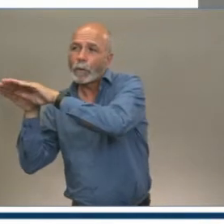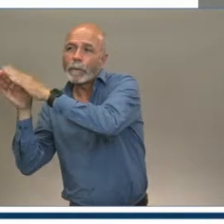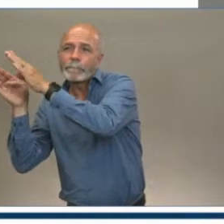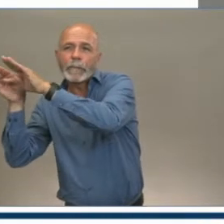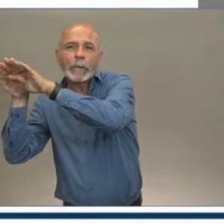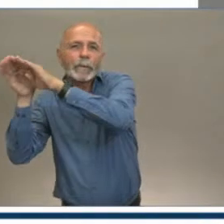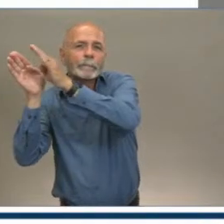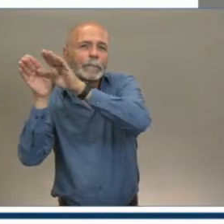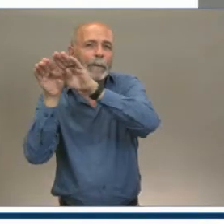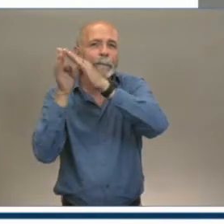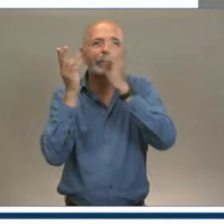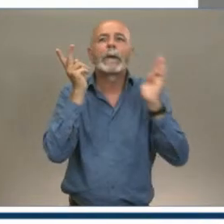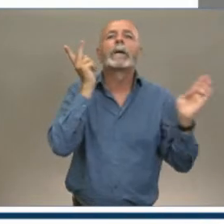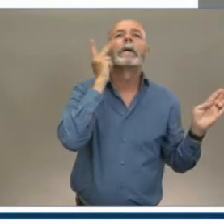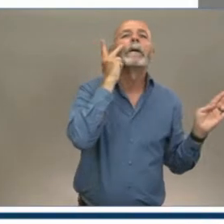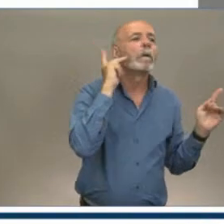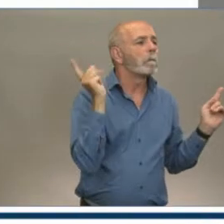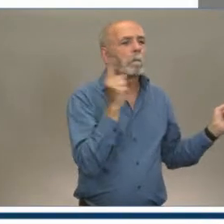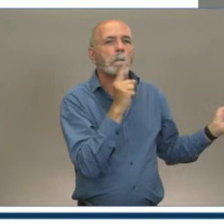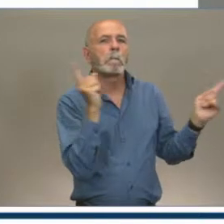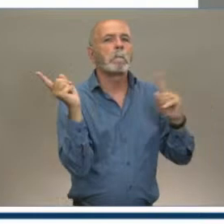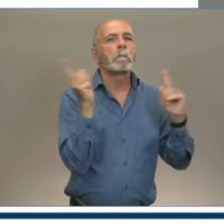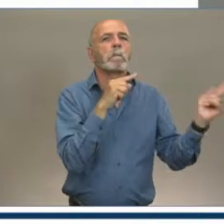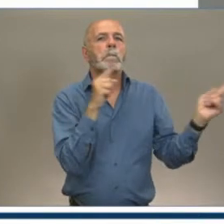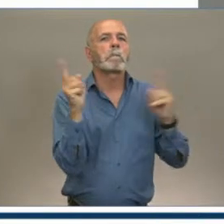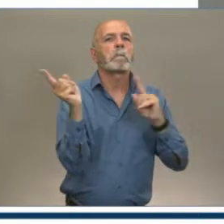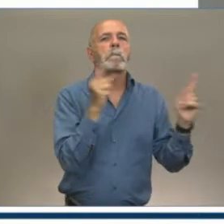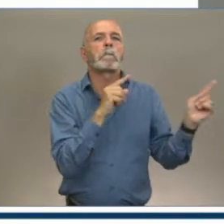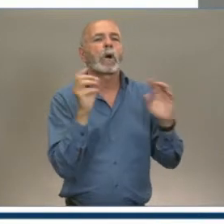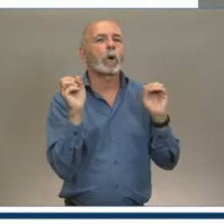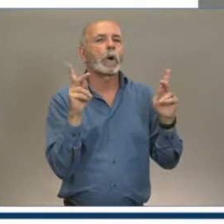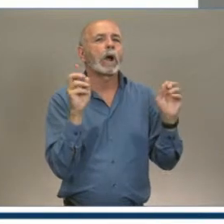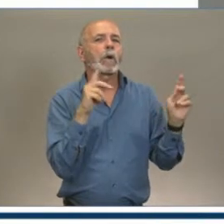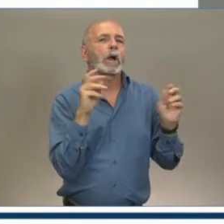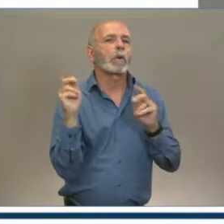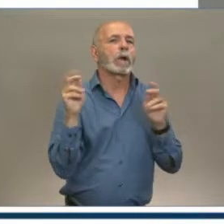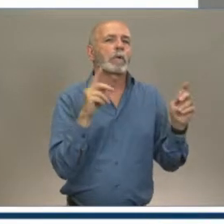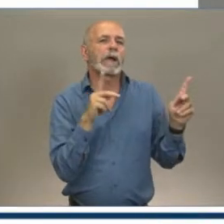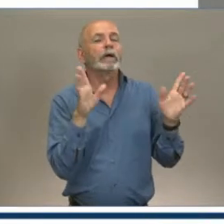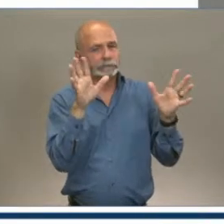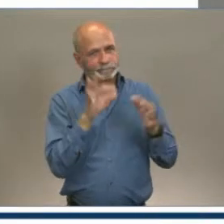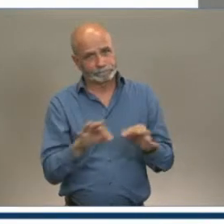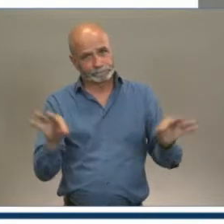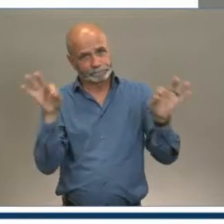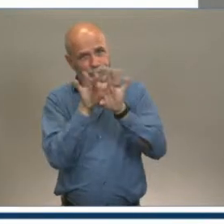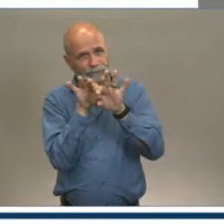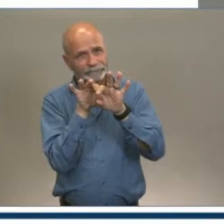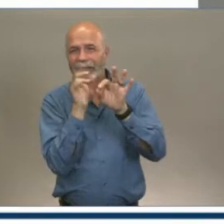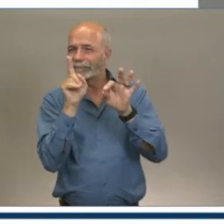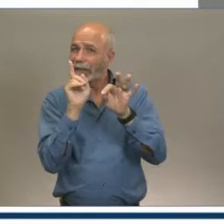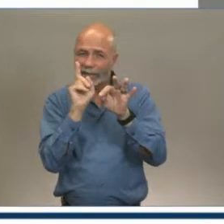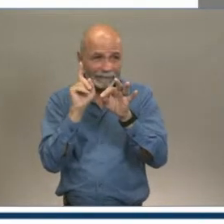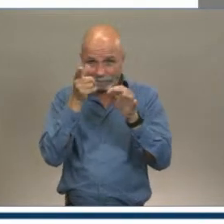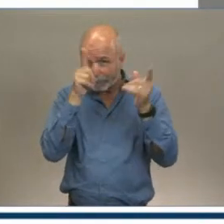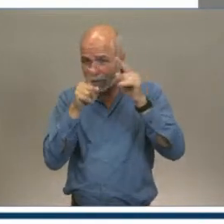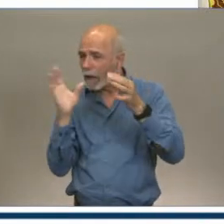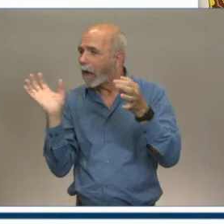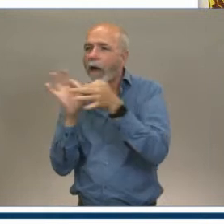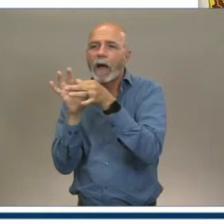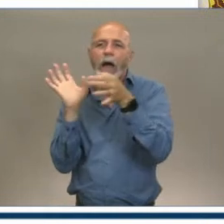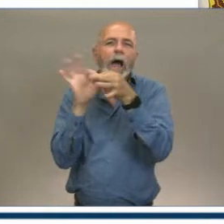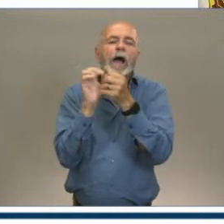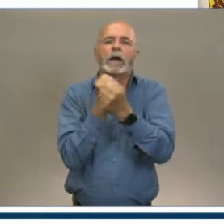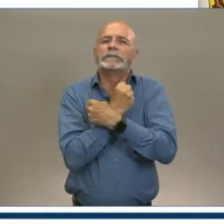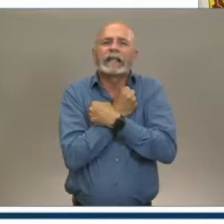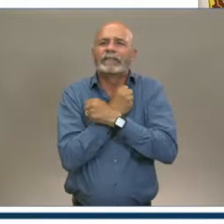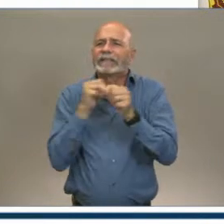give more social and other opportunities for that important connection with each other, but it must be done safely. John, do you have a